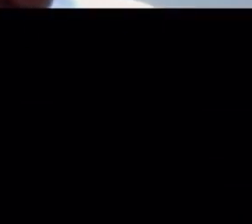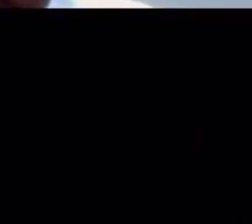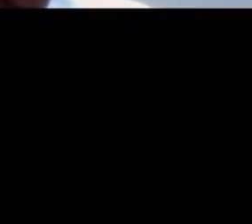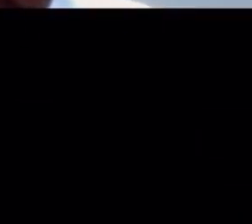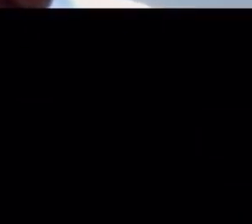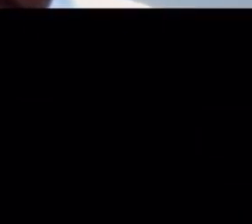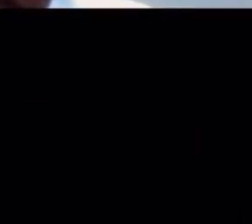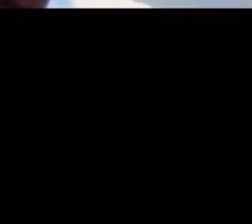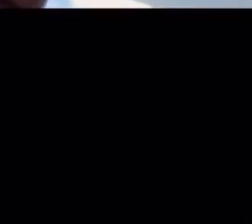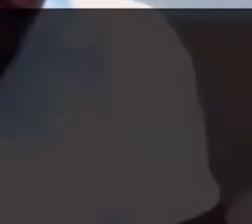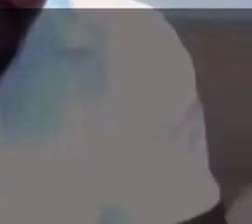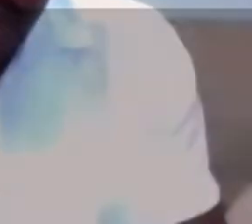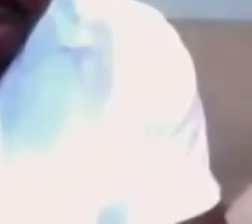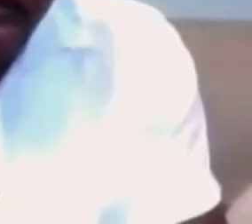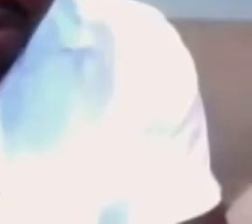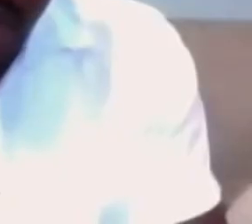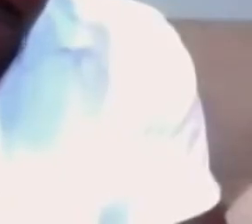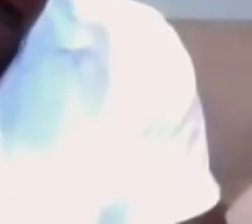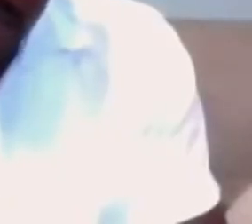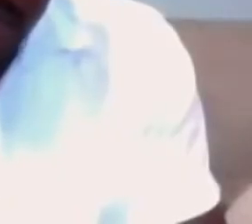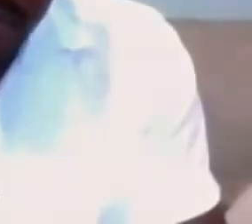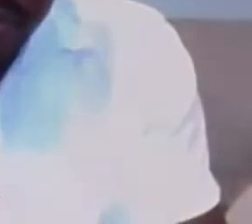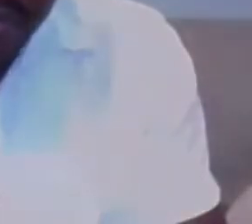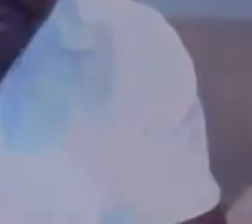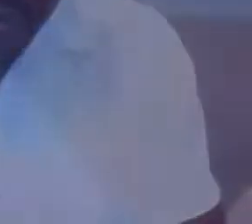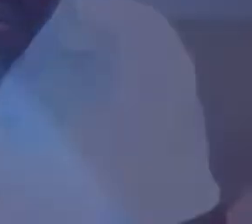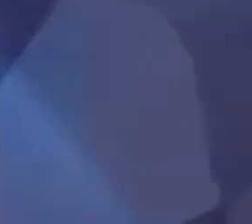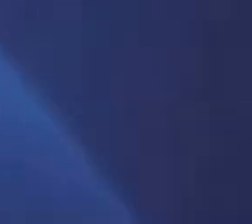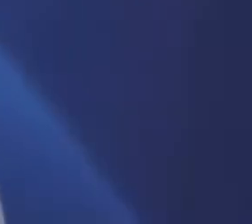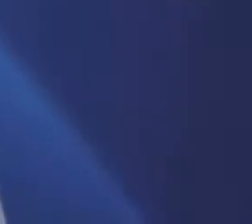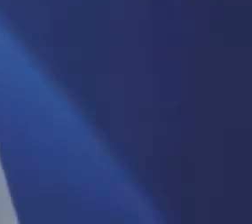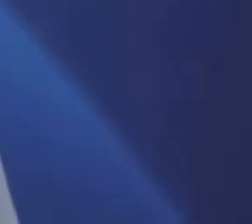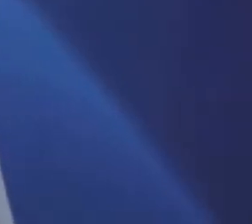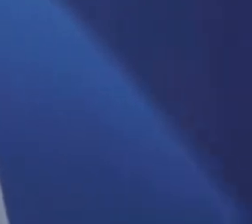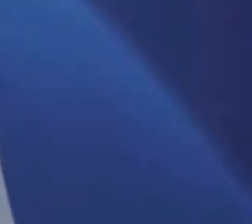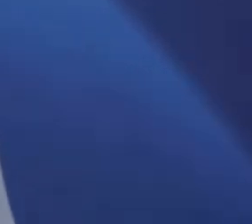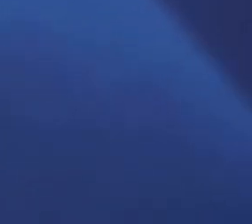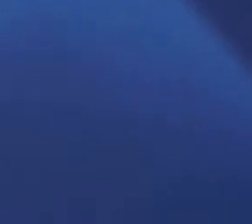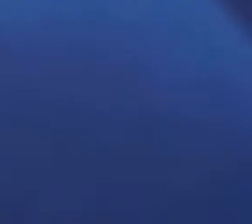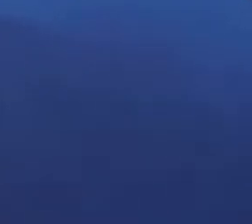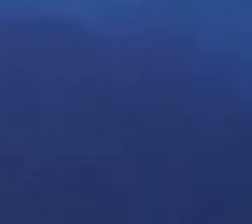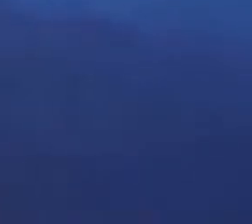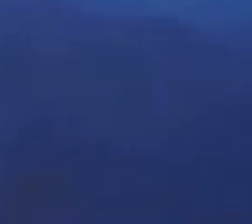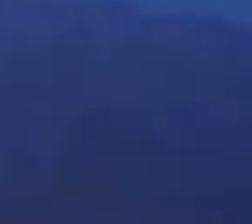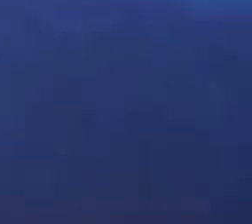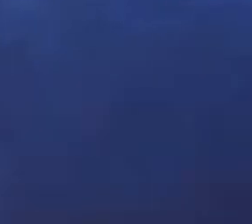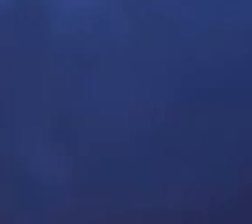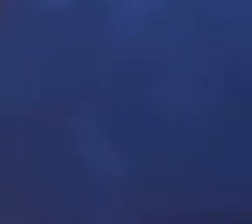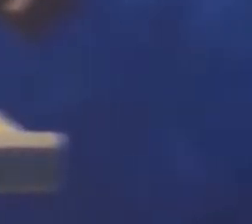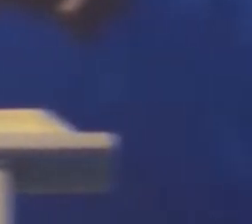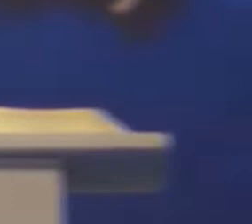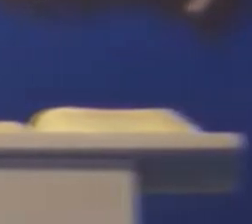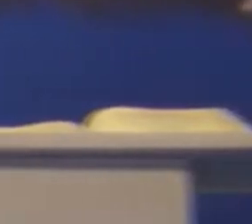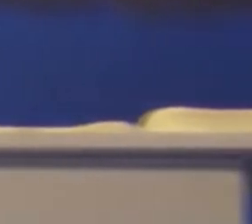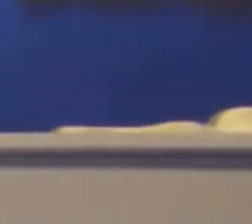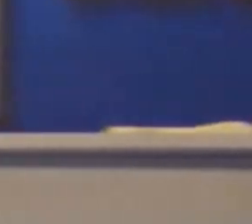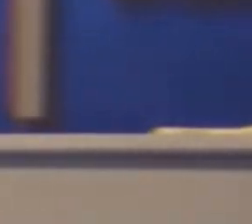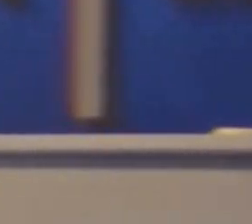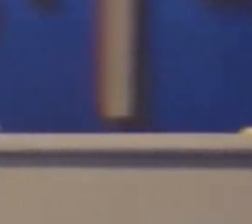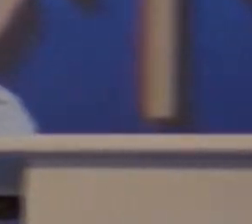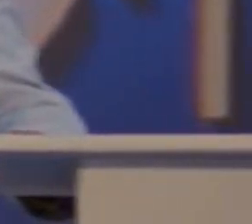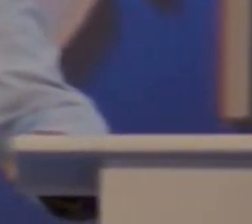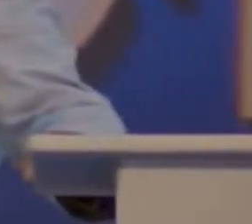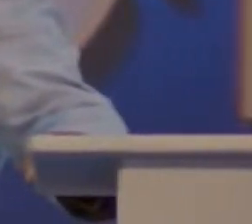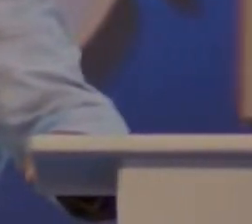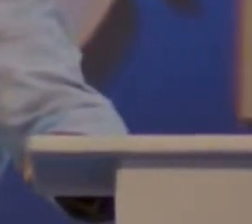shall recover. You cannot claim any ignorance now like this leper, because he gave them power and he